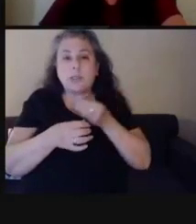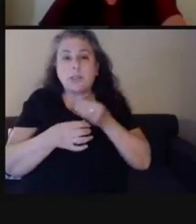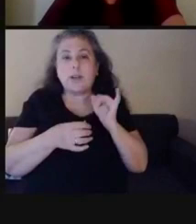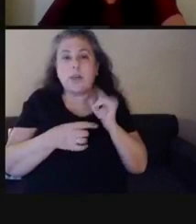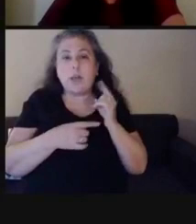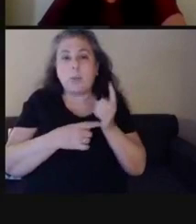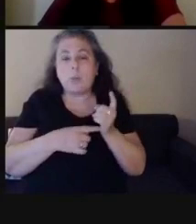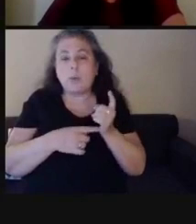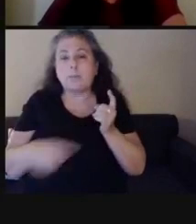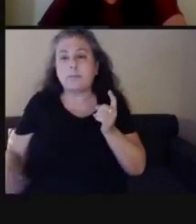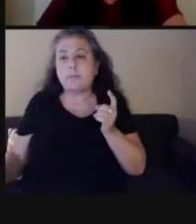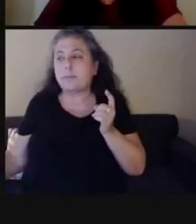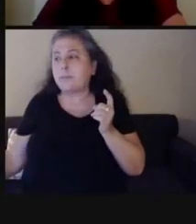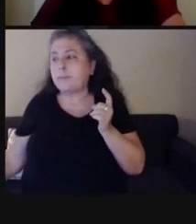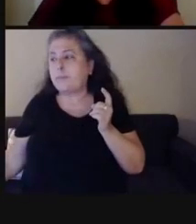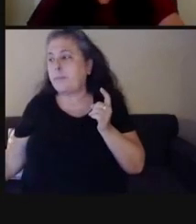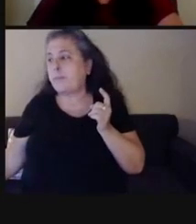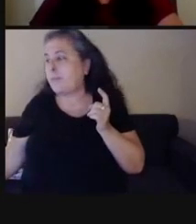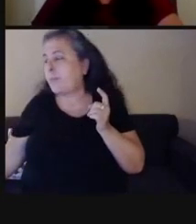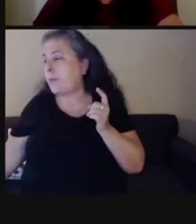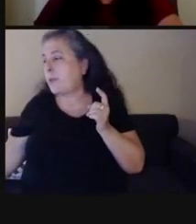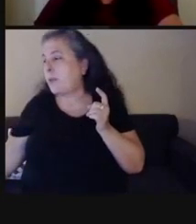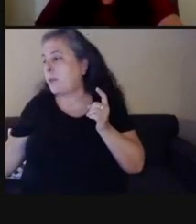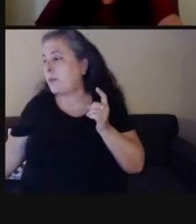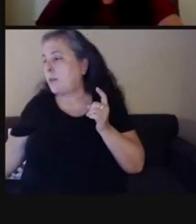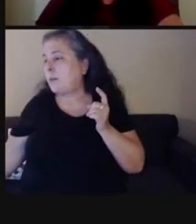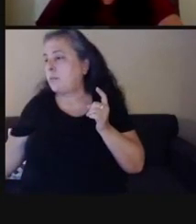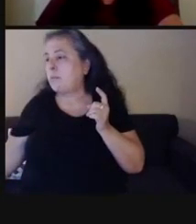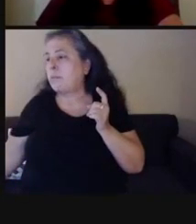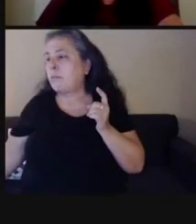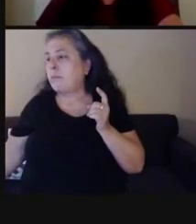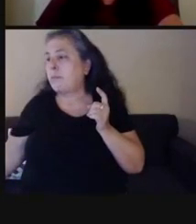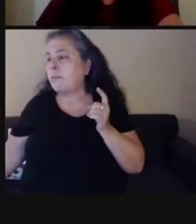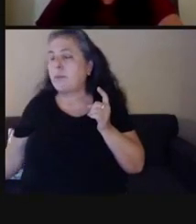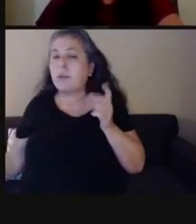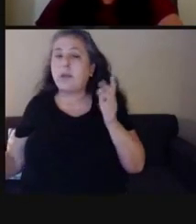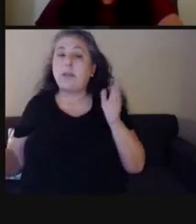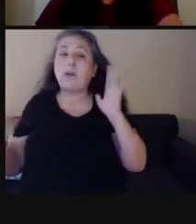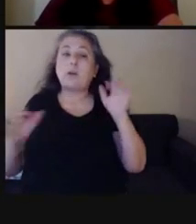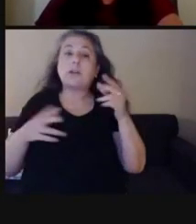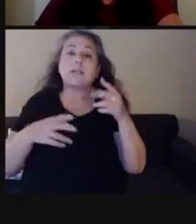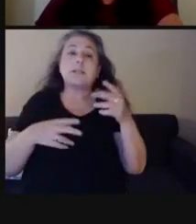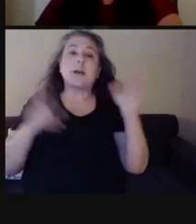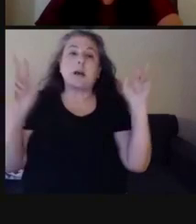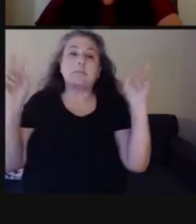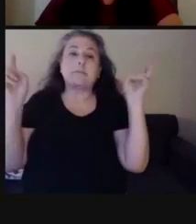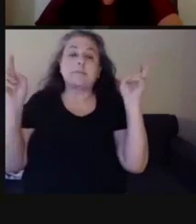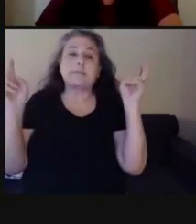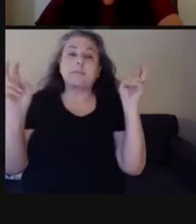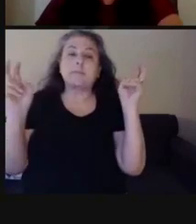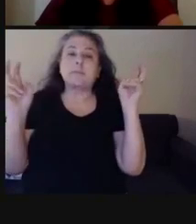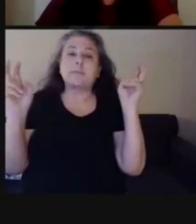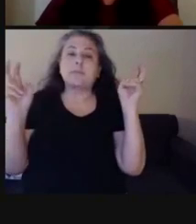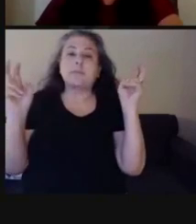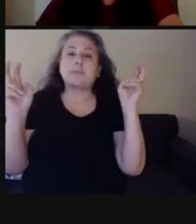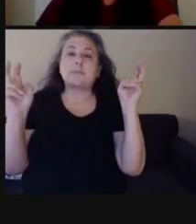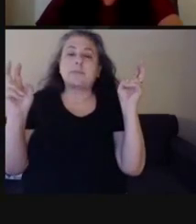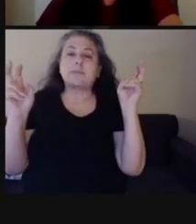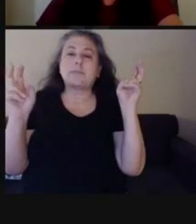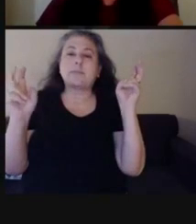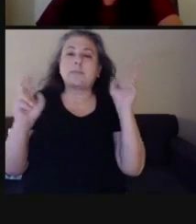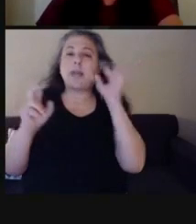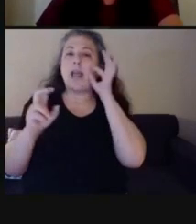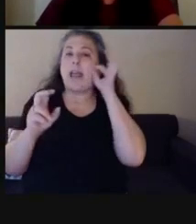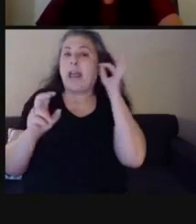moment. There's a saying, Indian time, and it's got a kind of a bad